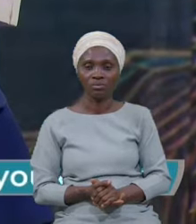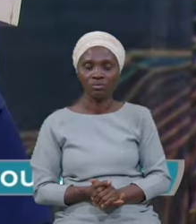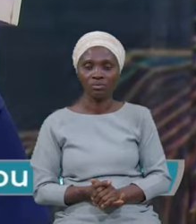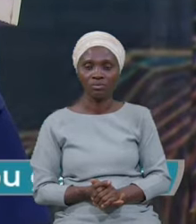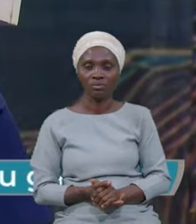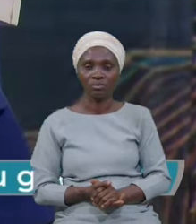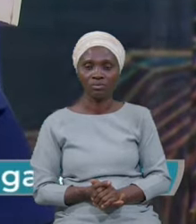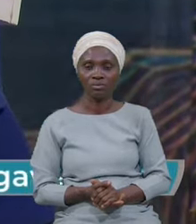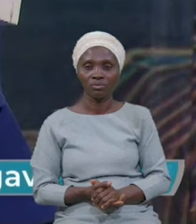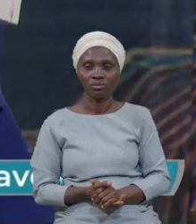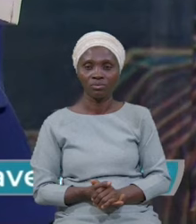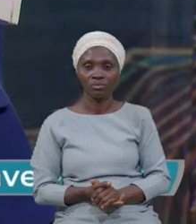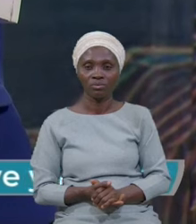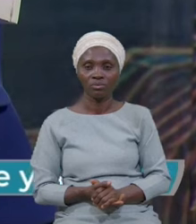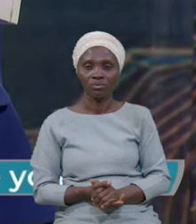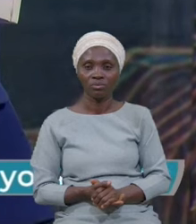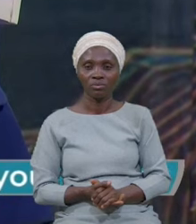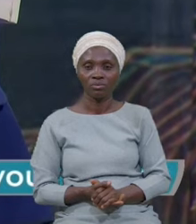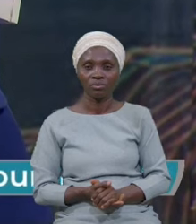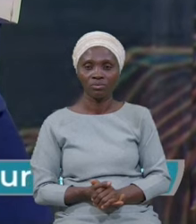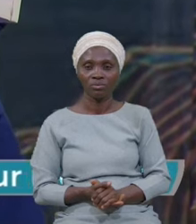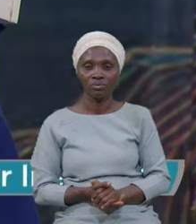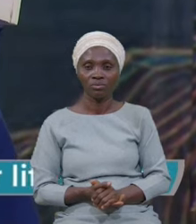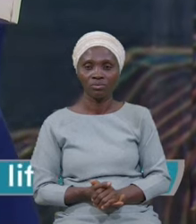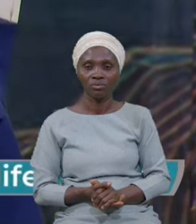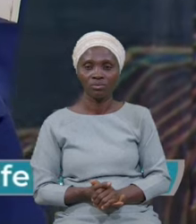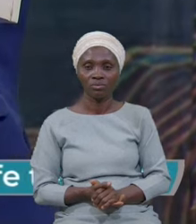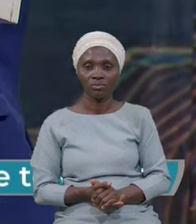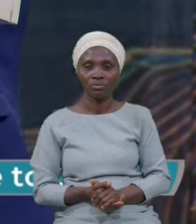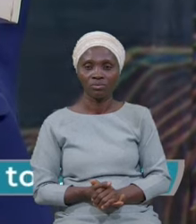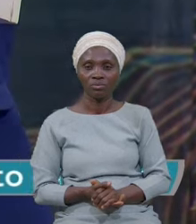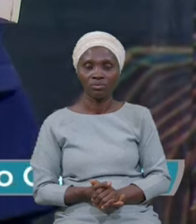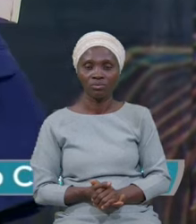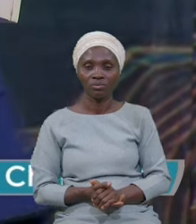be clearly written so that we'll be able to